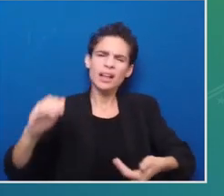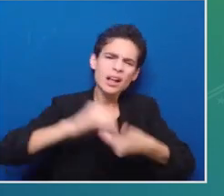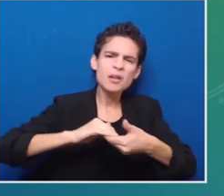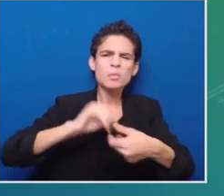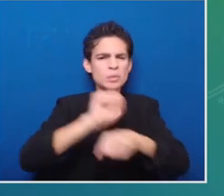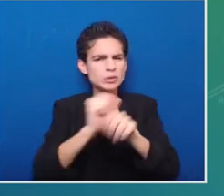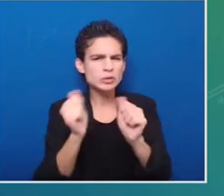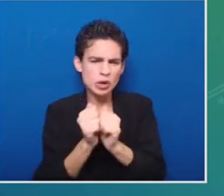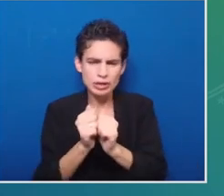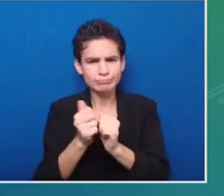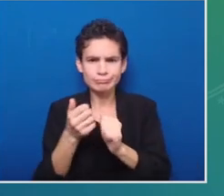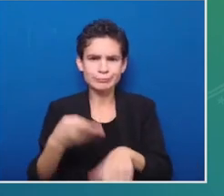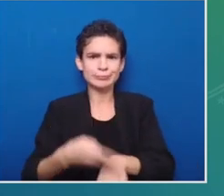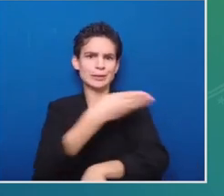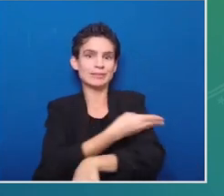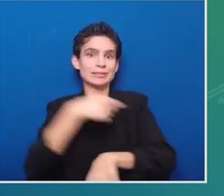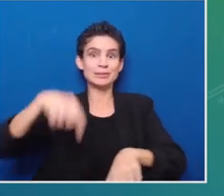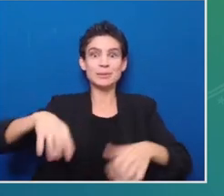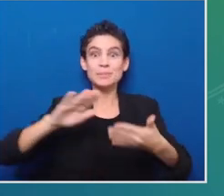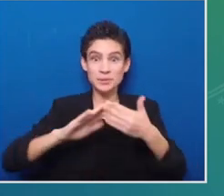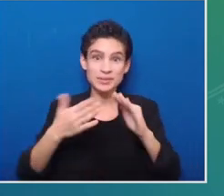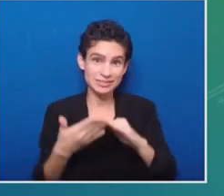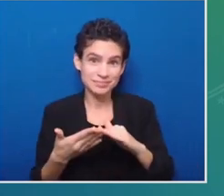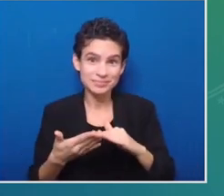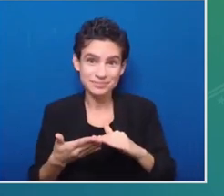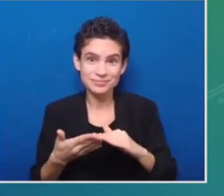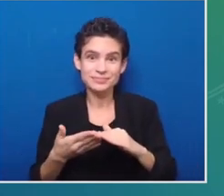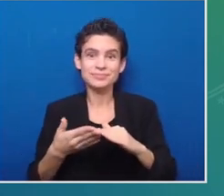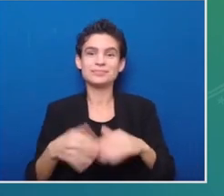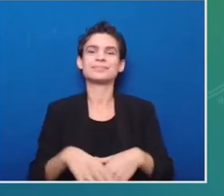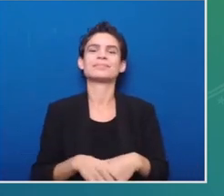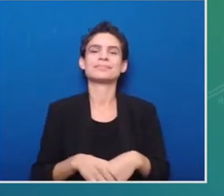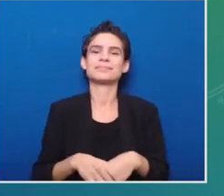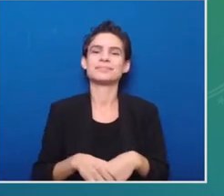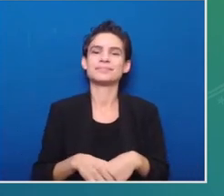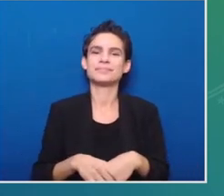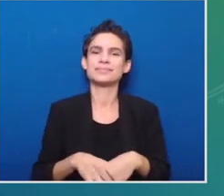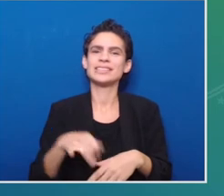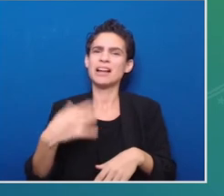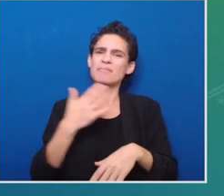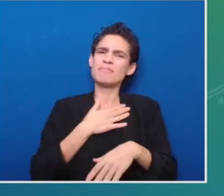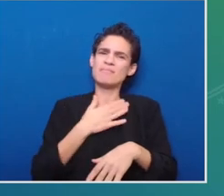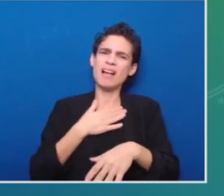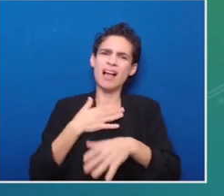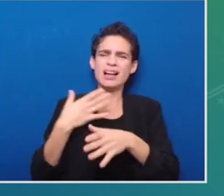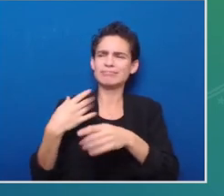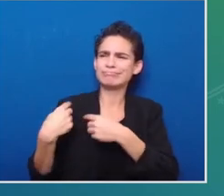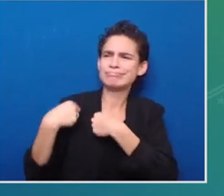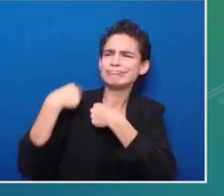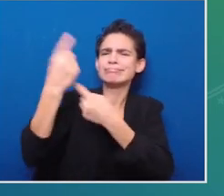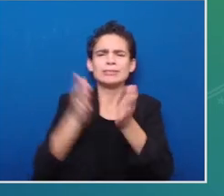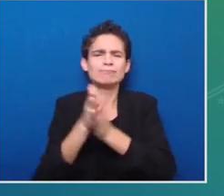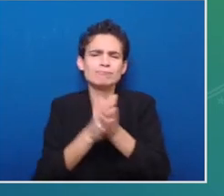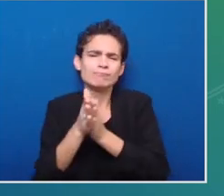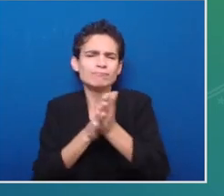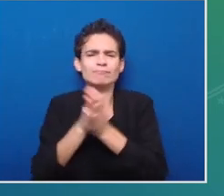better in communities that we share. This has been the driving force and the guiding principle of my